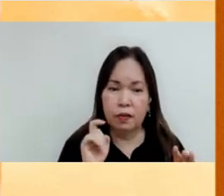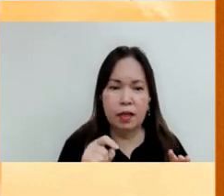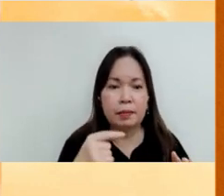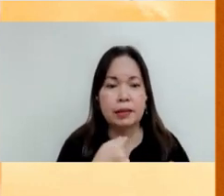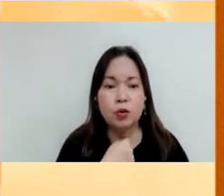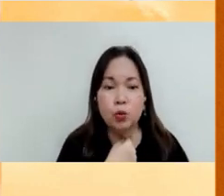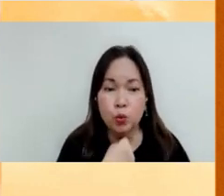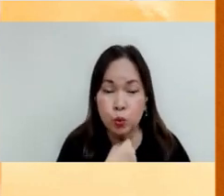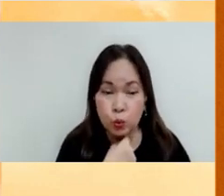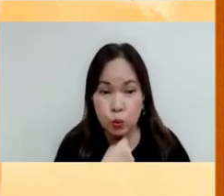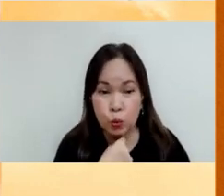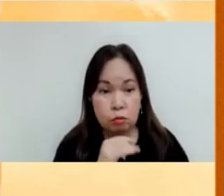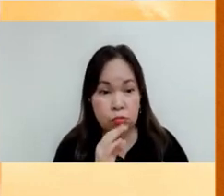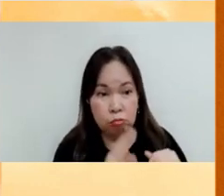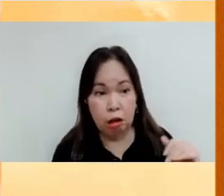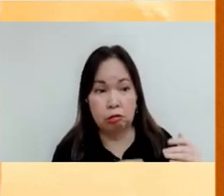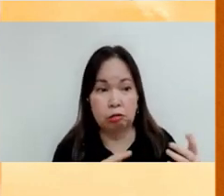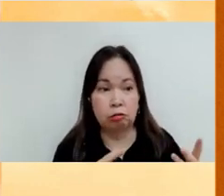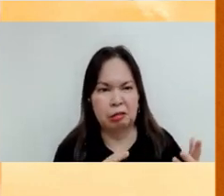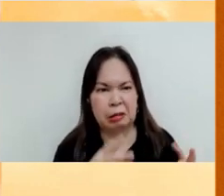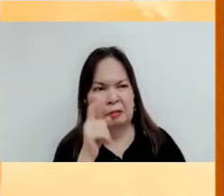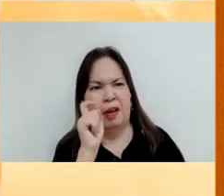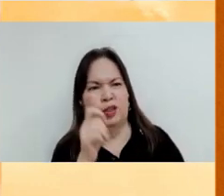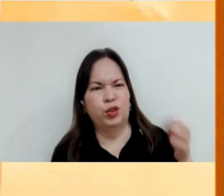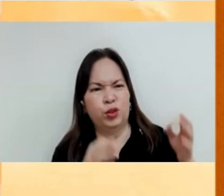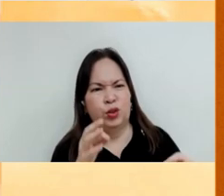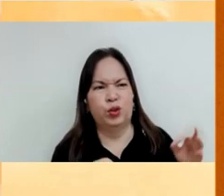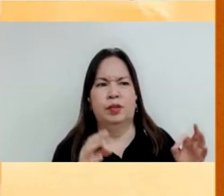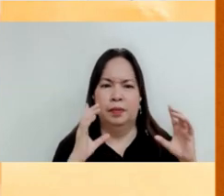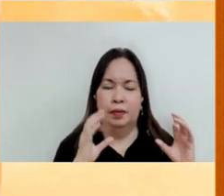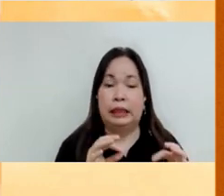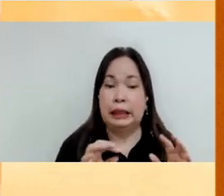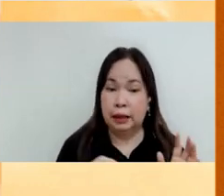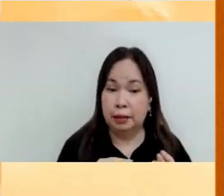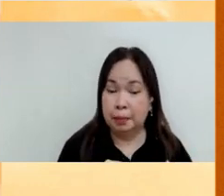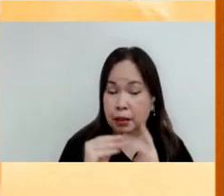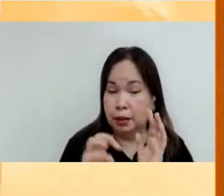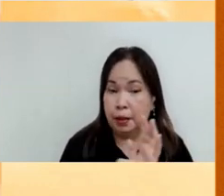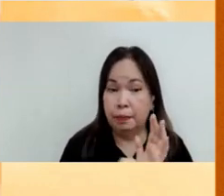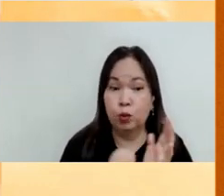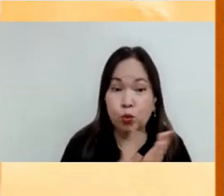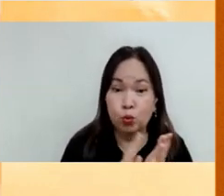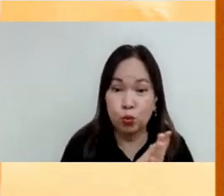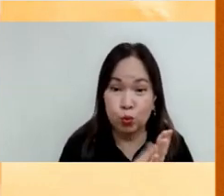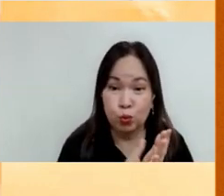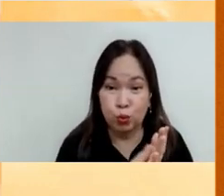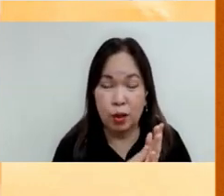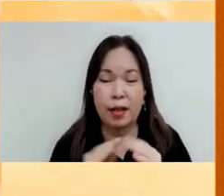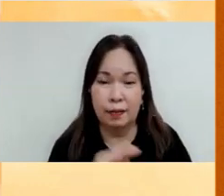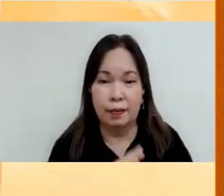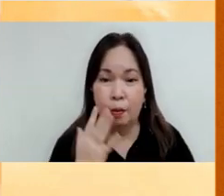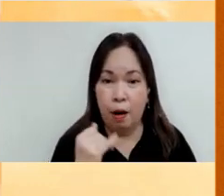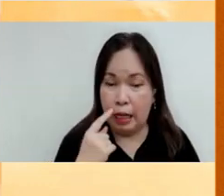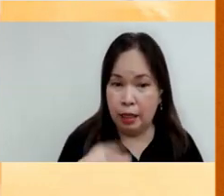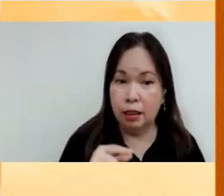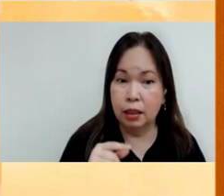than judge what's going on. No? Especially when it comes to school productivity. So I'll tell you why in a minute. Because children with